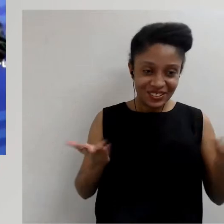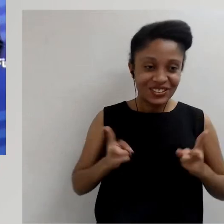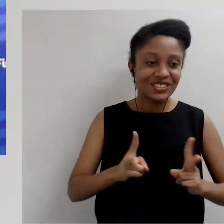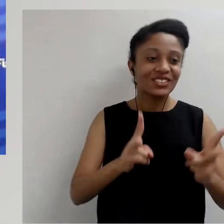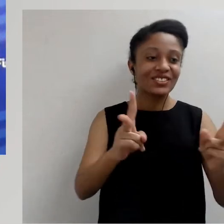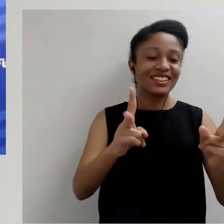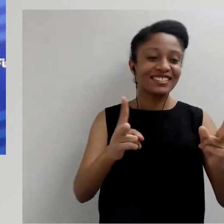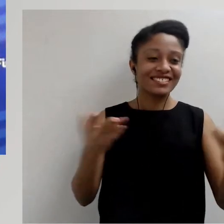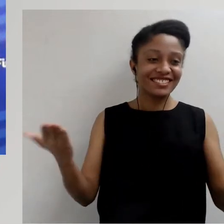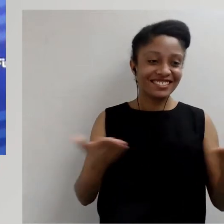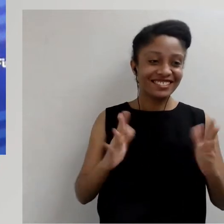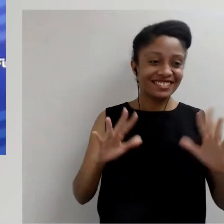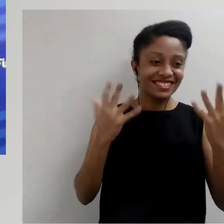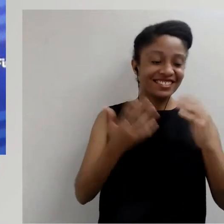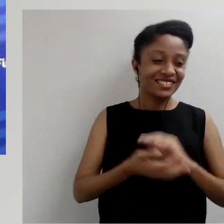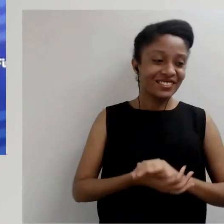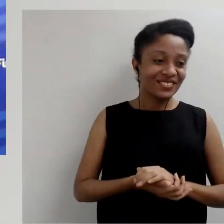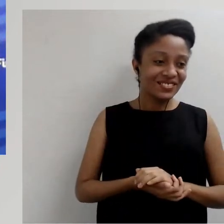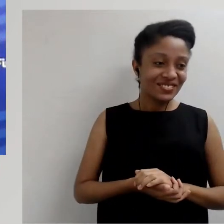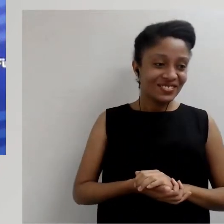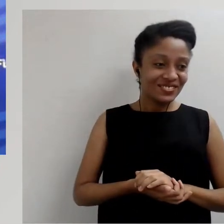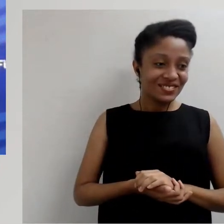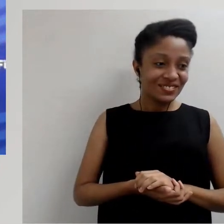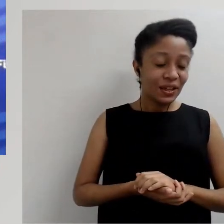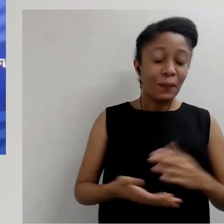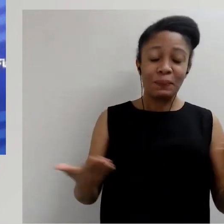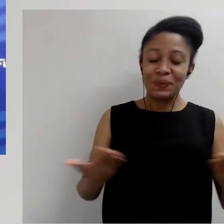continue with the event.